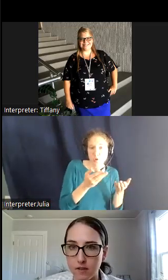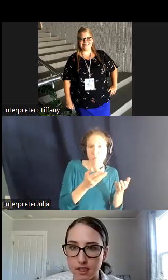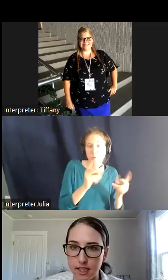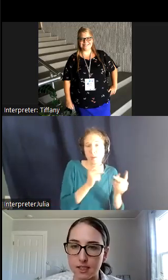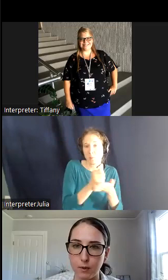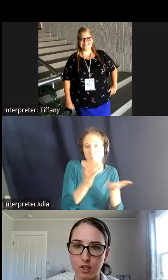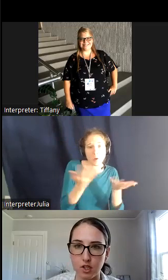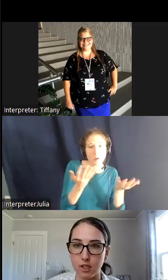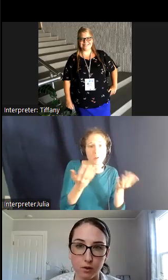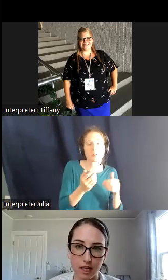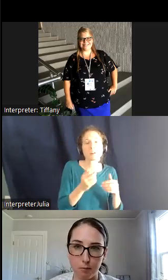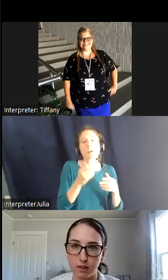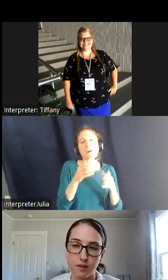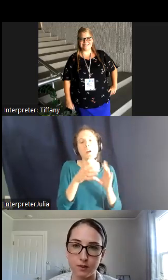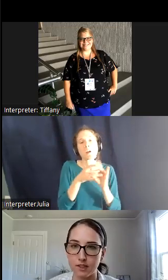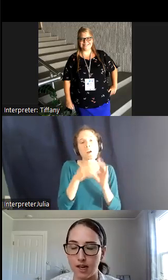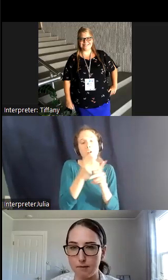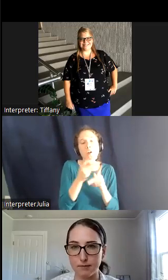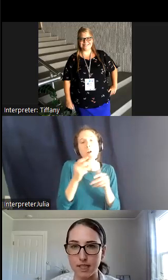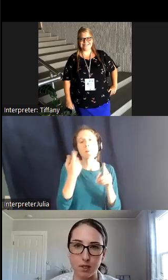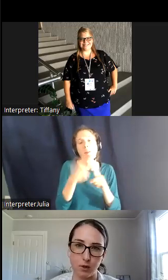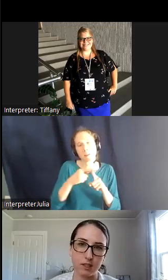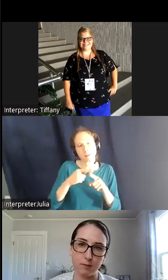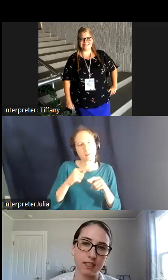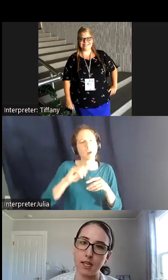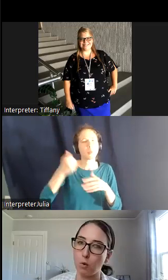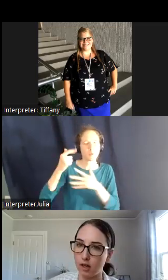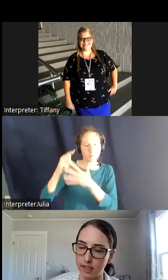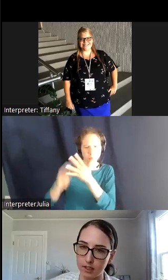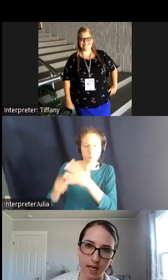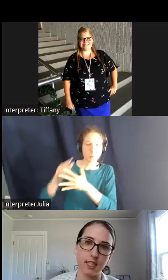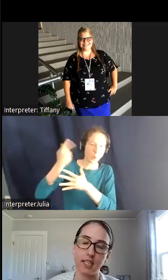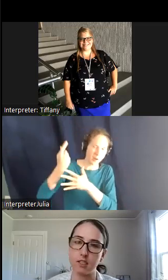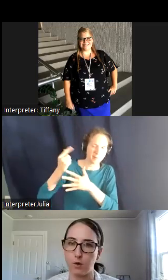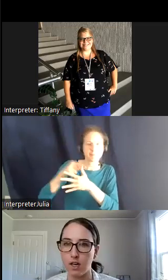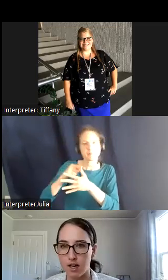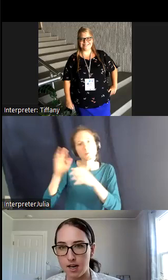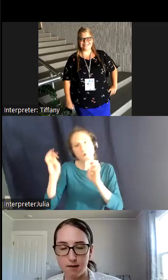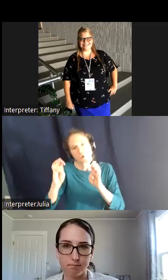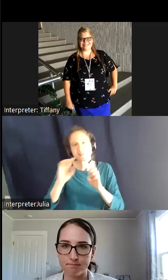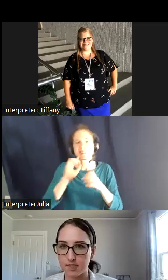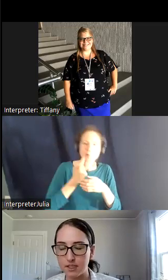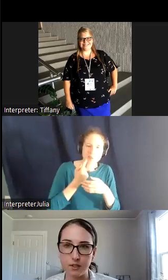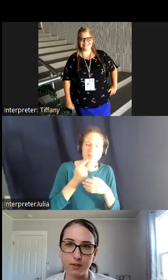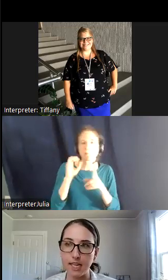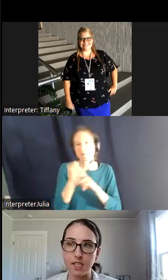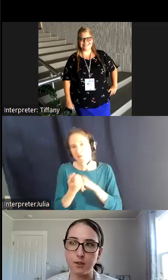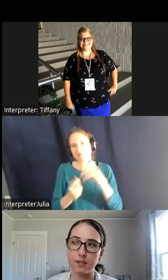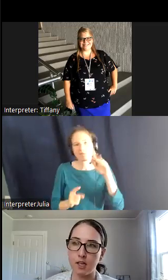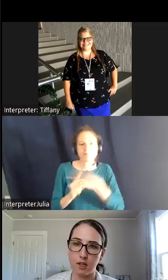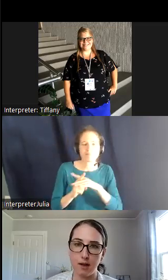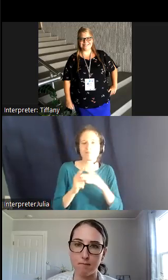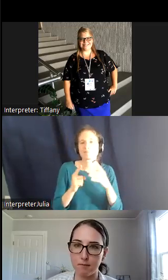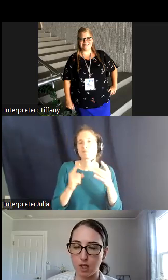crisis services, which includes a couple of those sub-endorsements like walk-in crisis or CSUs,